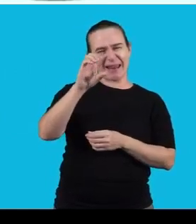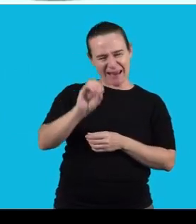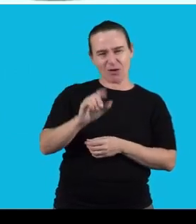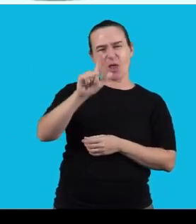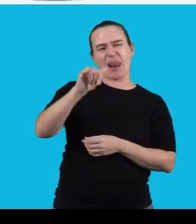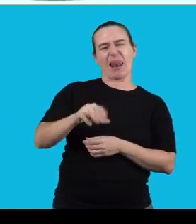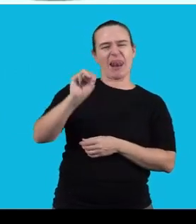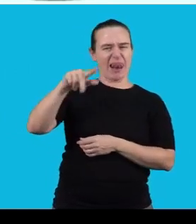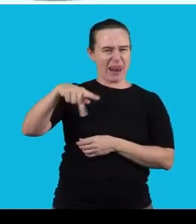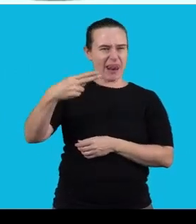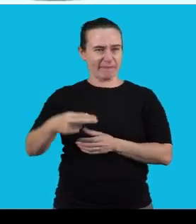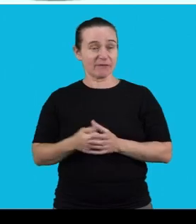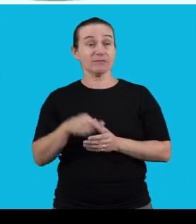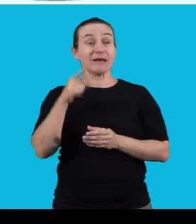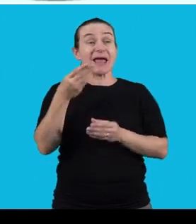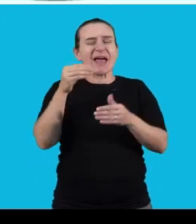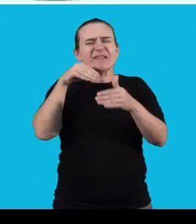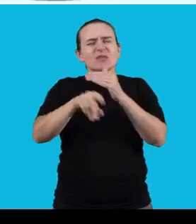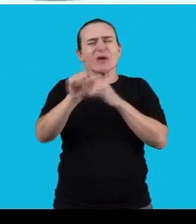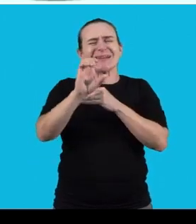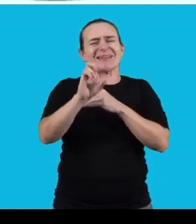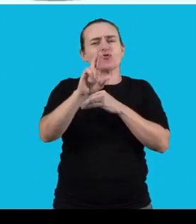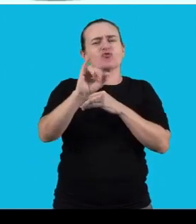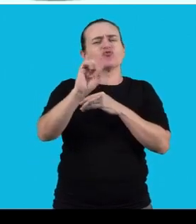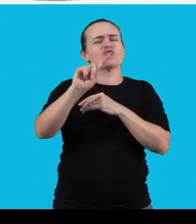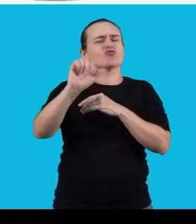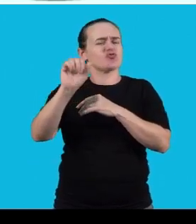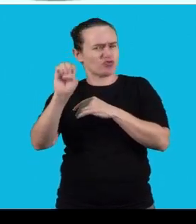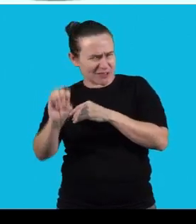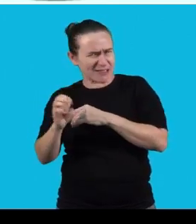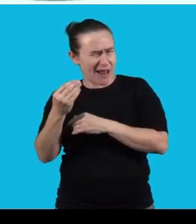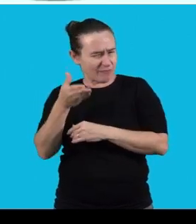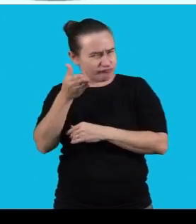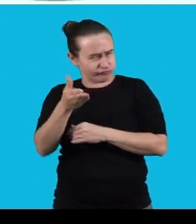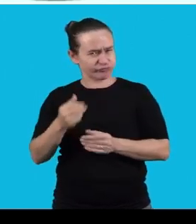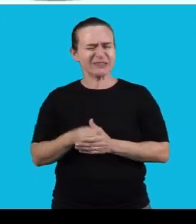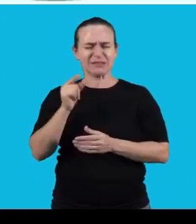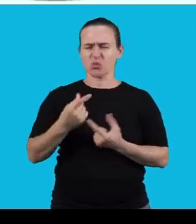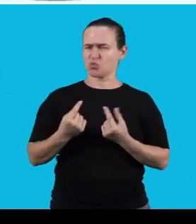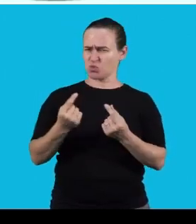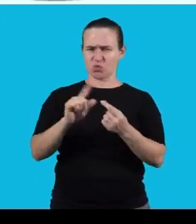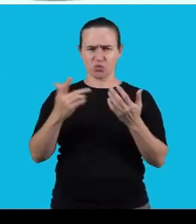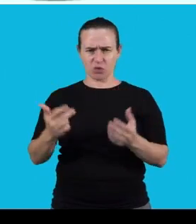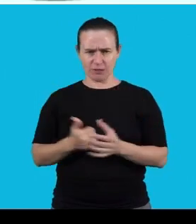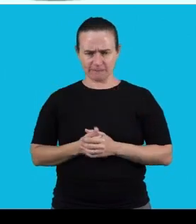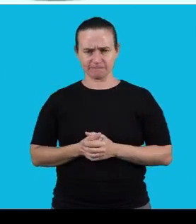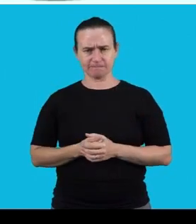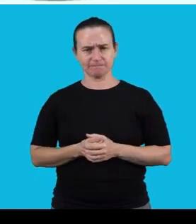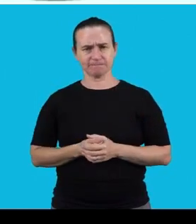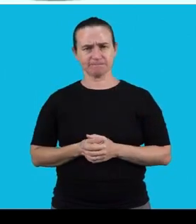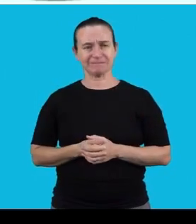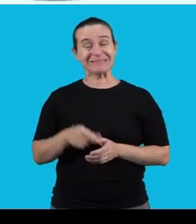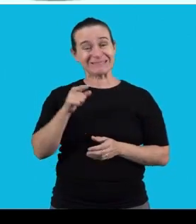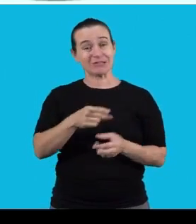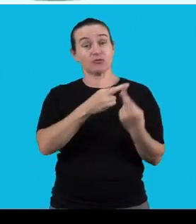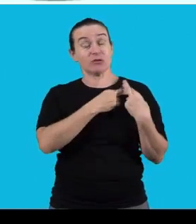crystal. And the function, in other words, the crystal that are found on the semicircular canals, what they do is they